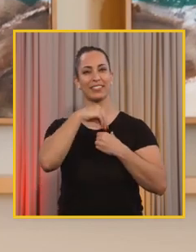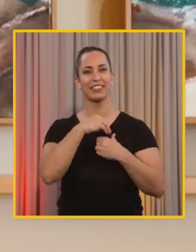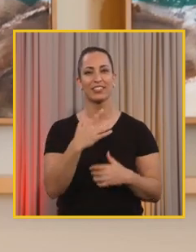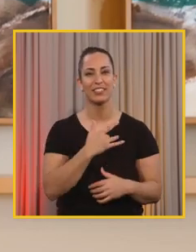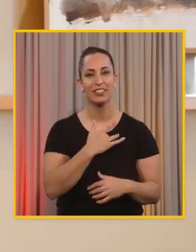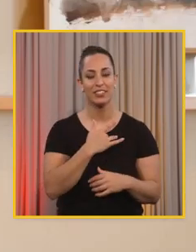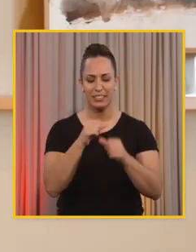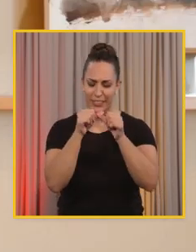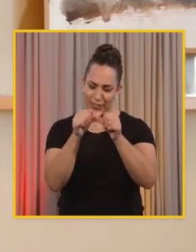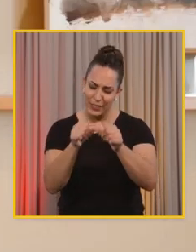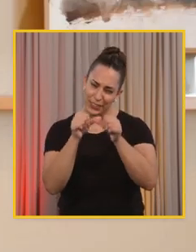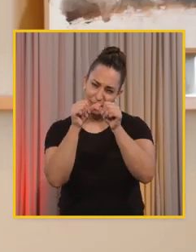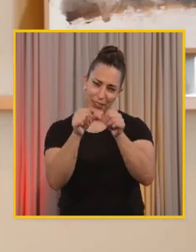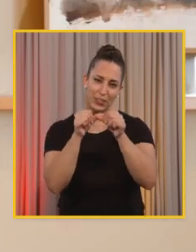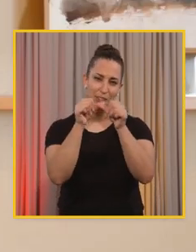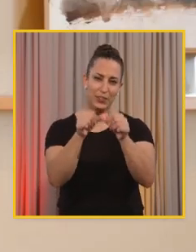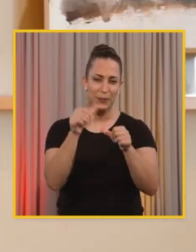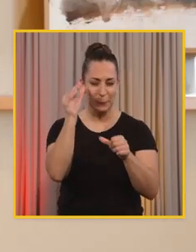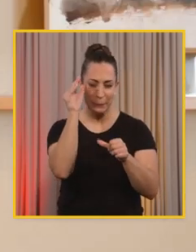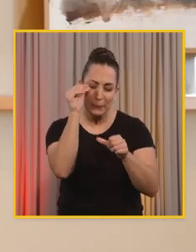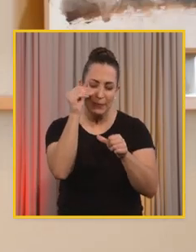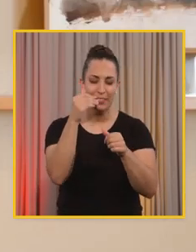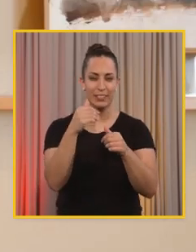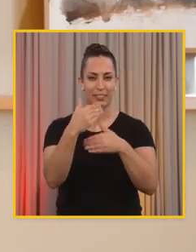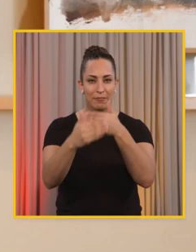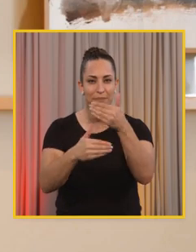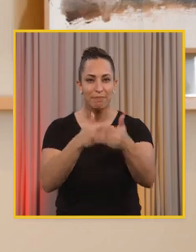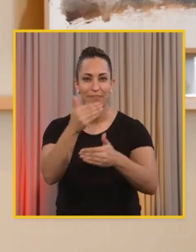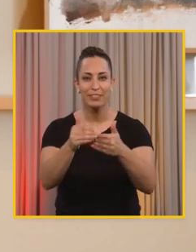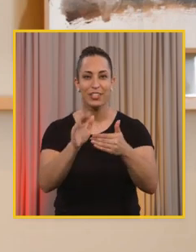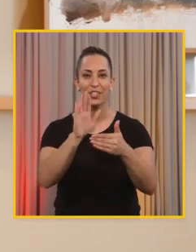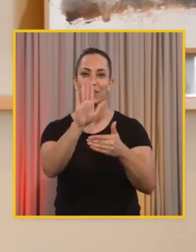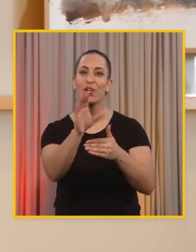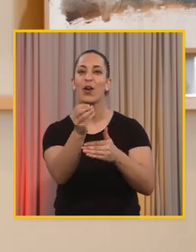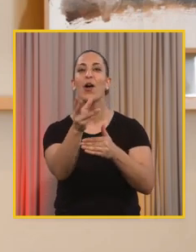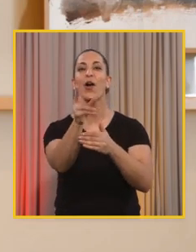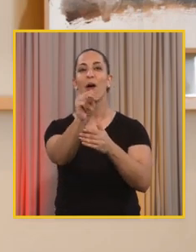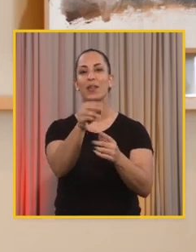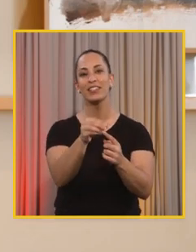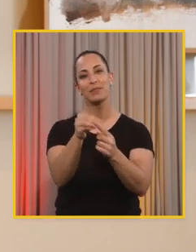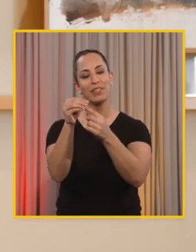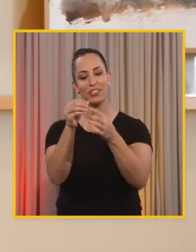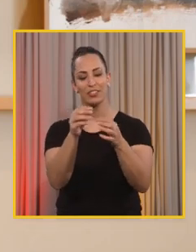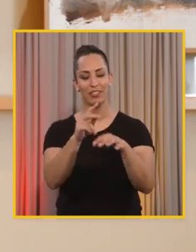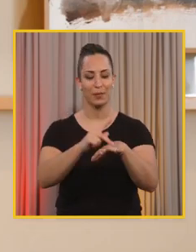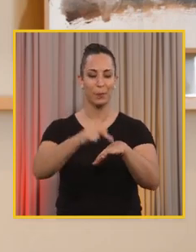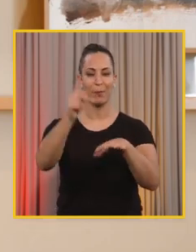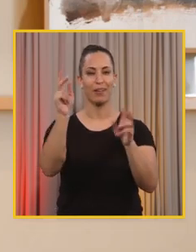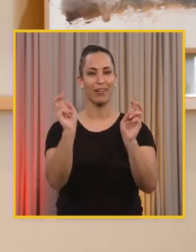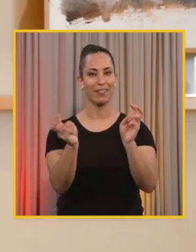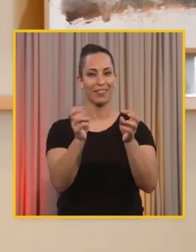hearts, striving to string your own unique pearls.